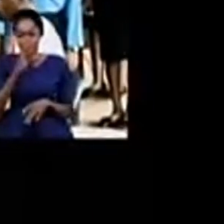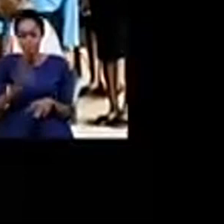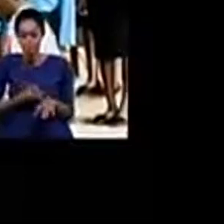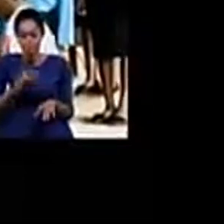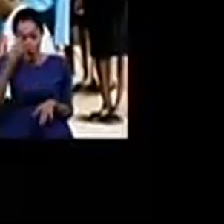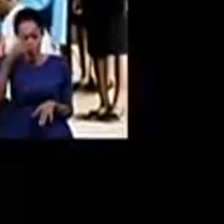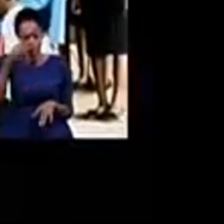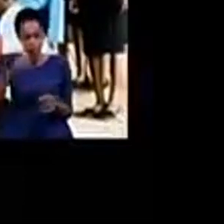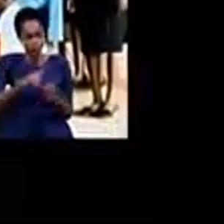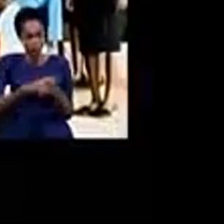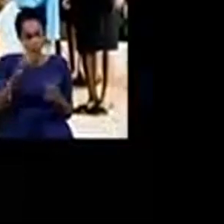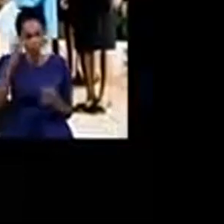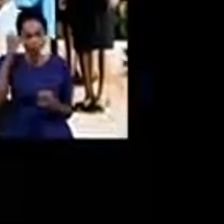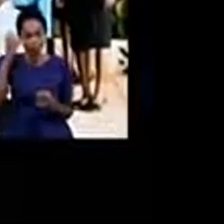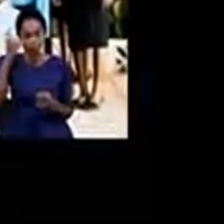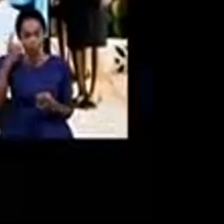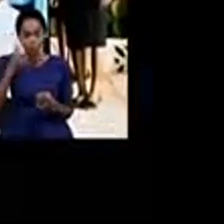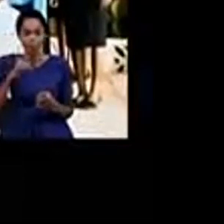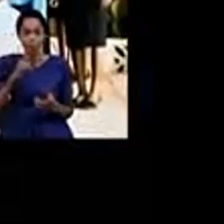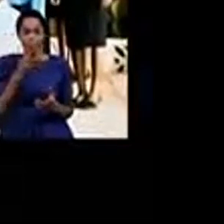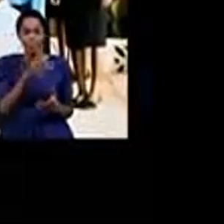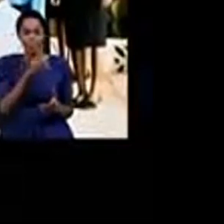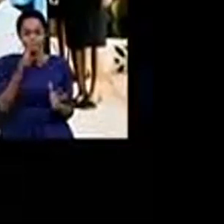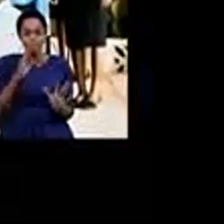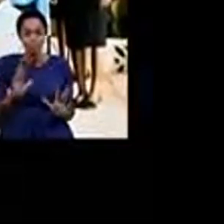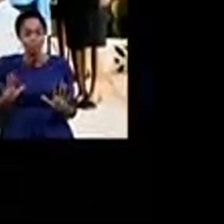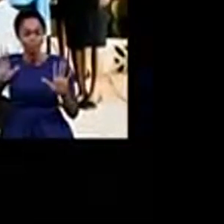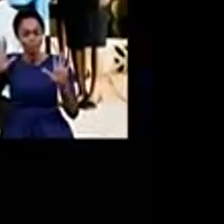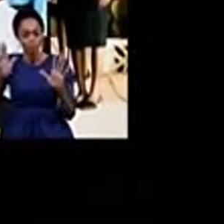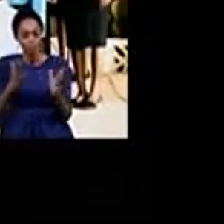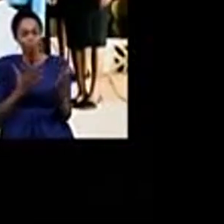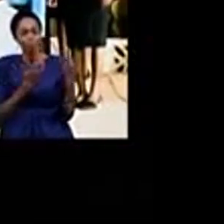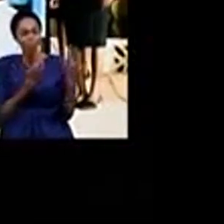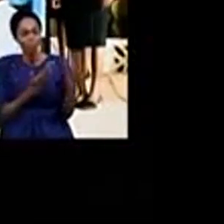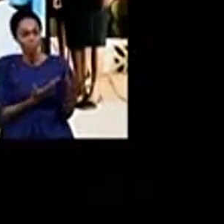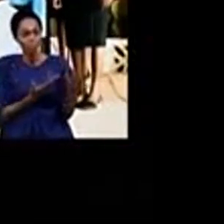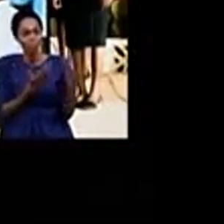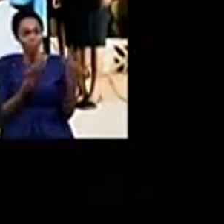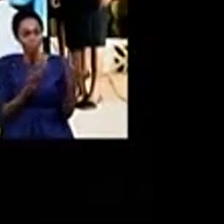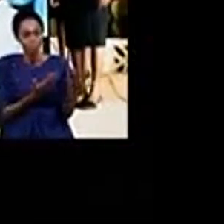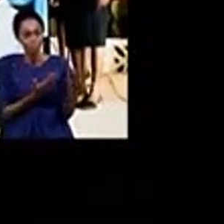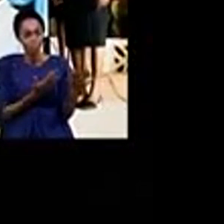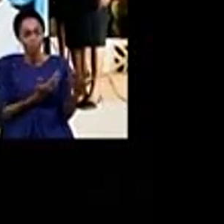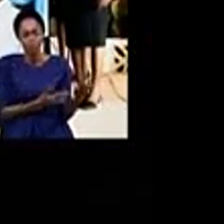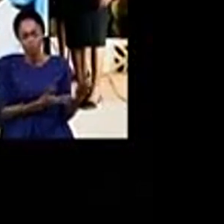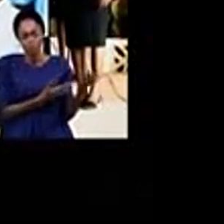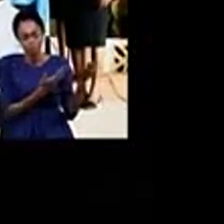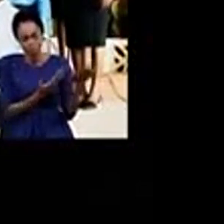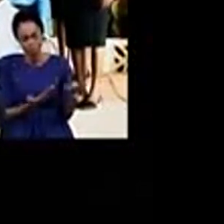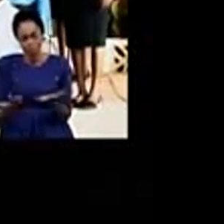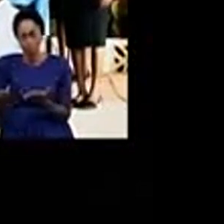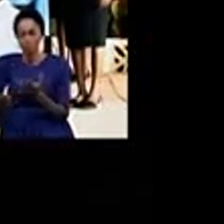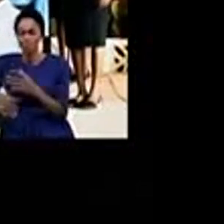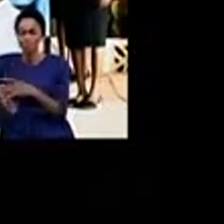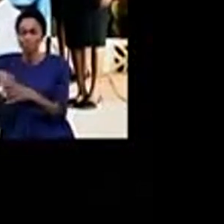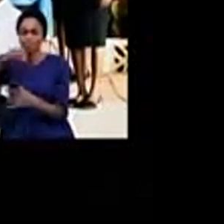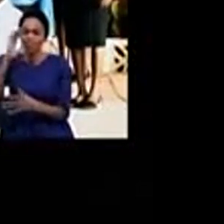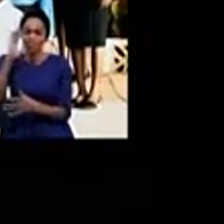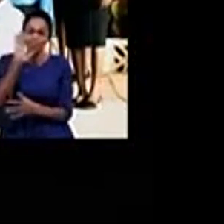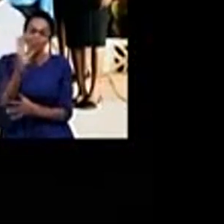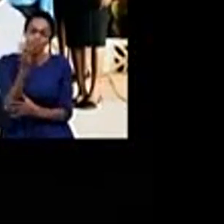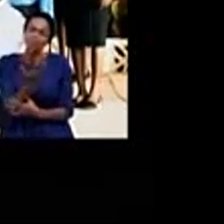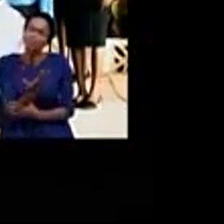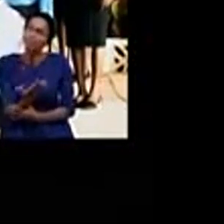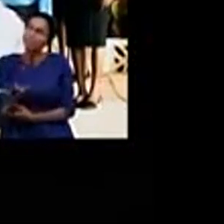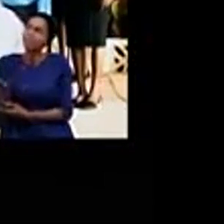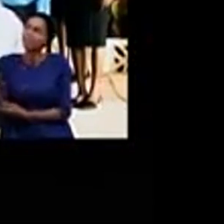To understand, there is a miracle waiting. Stretch forth